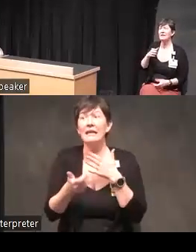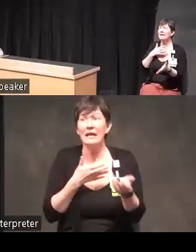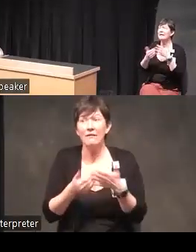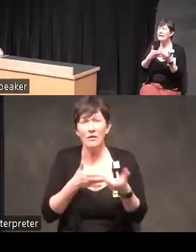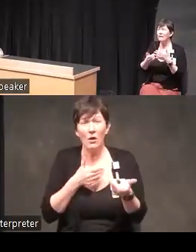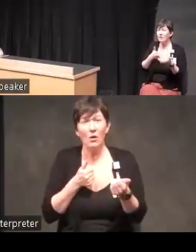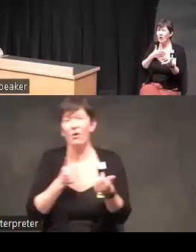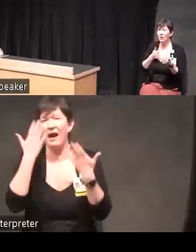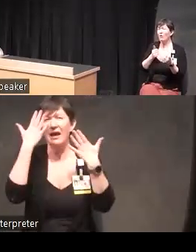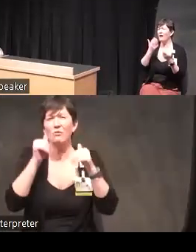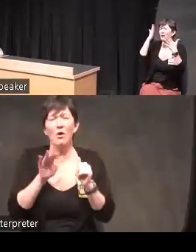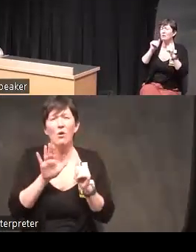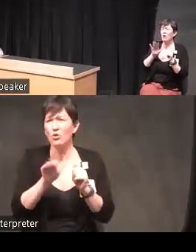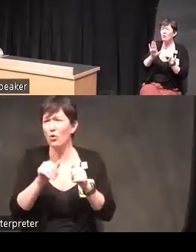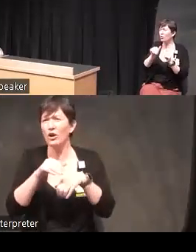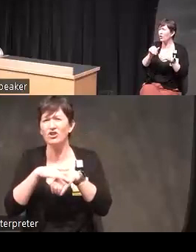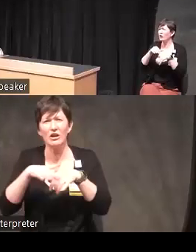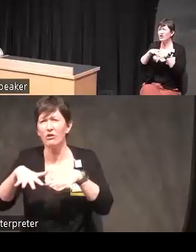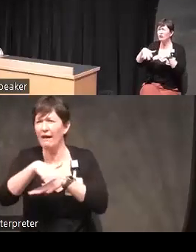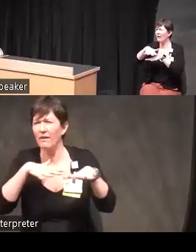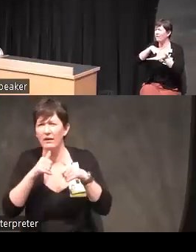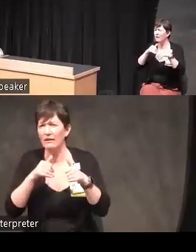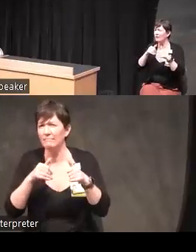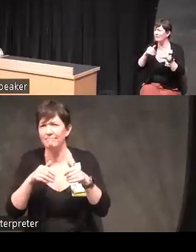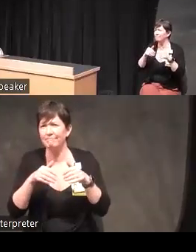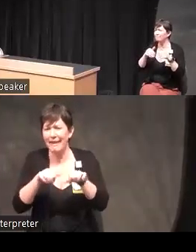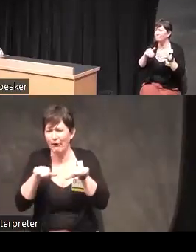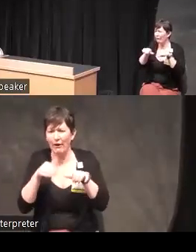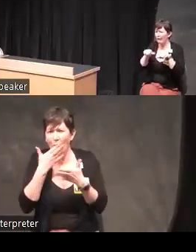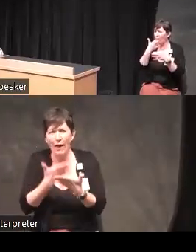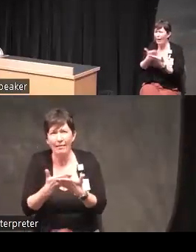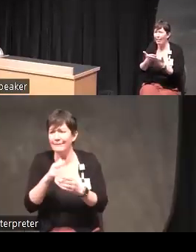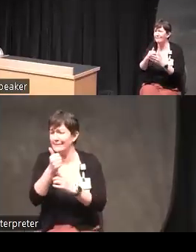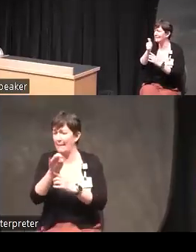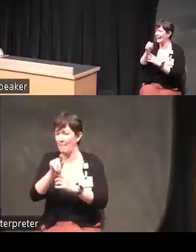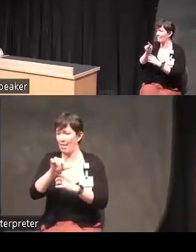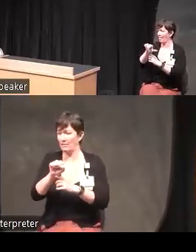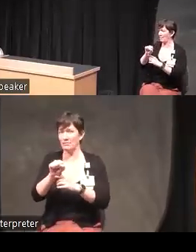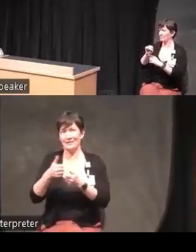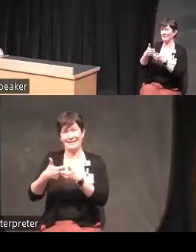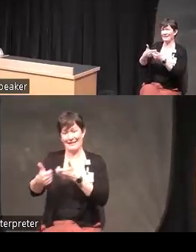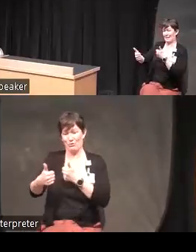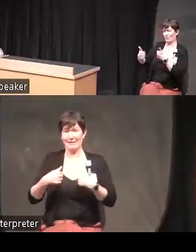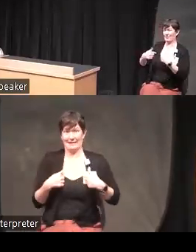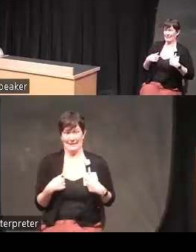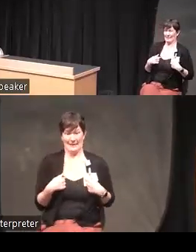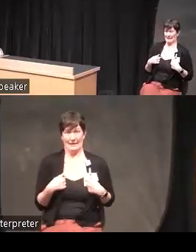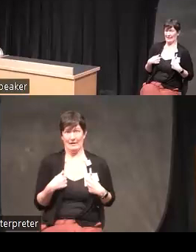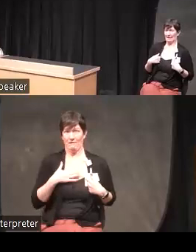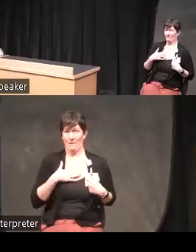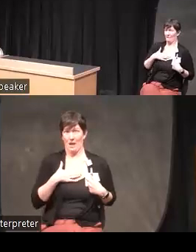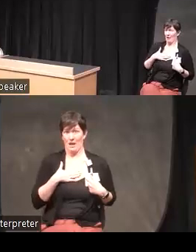your geographic areas very well, but even though only 10 miles separates me geographically where I live